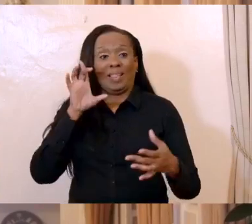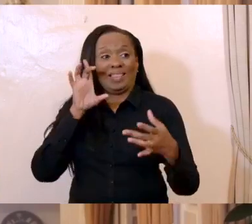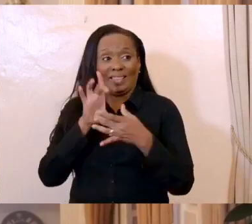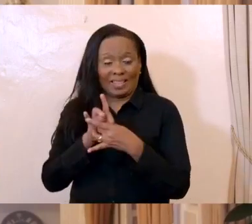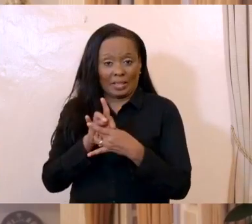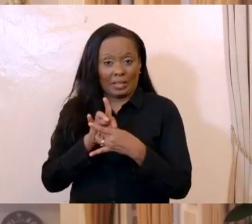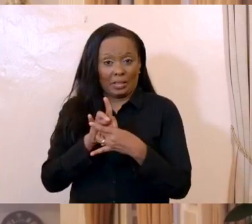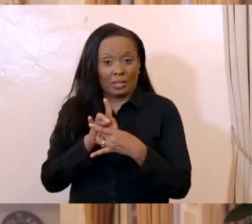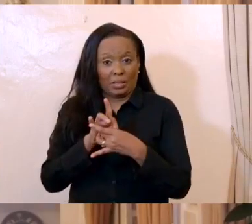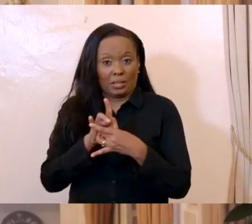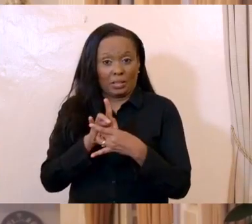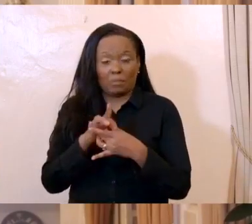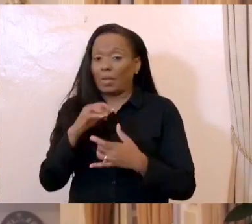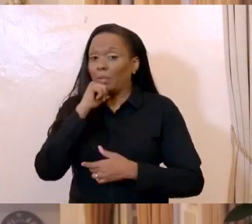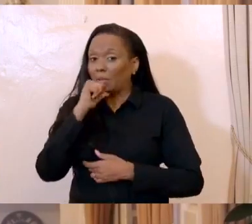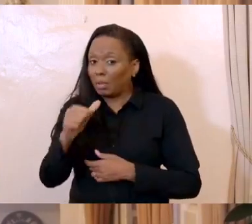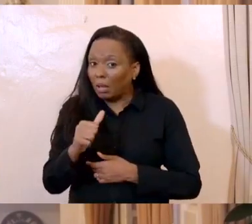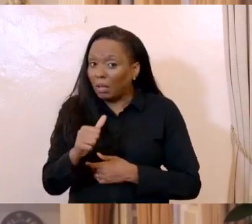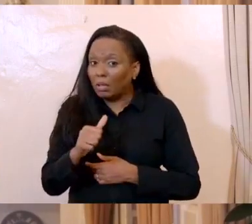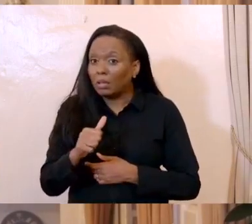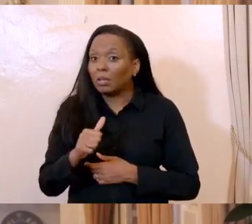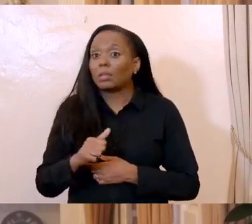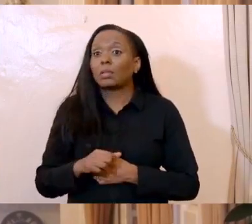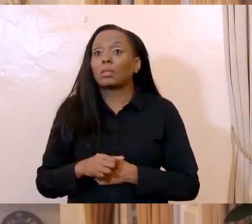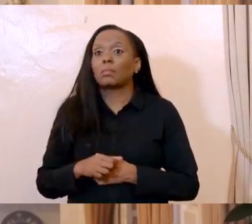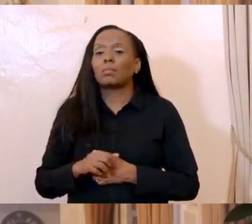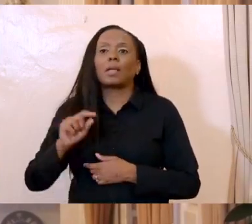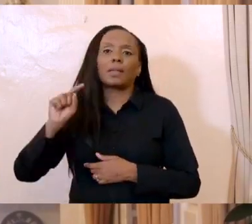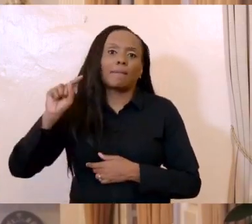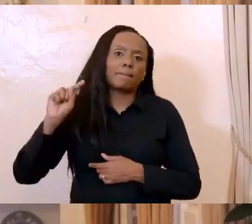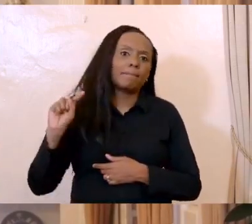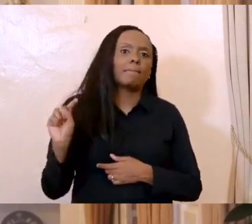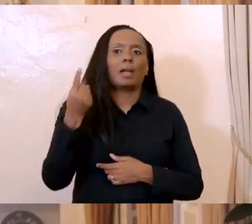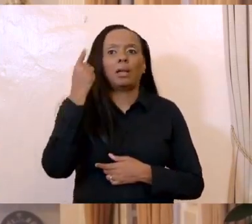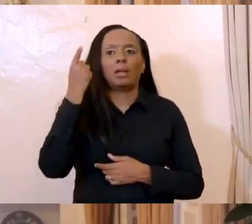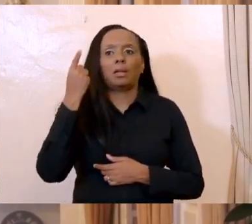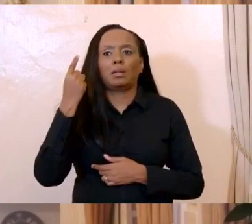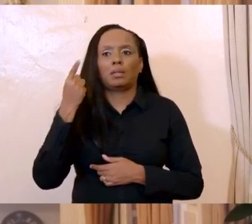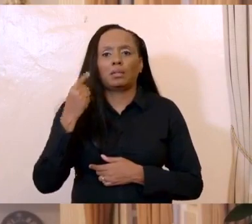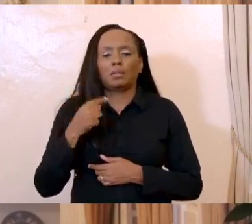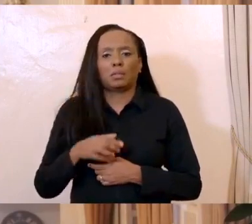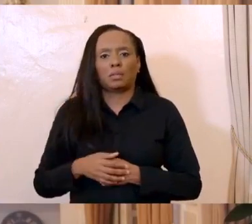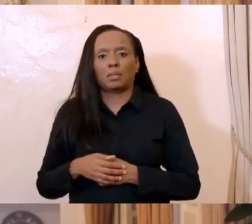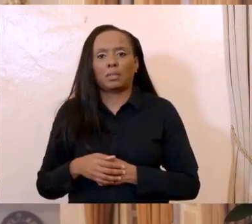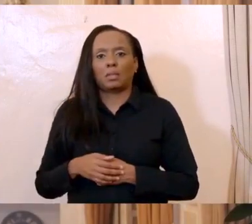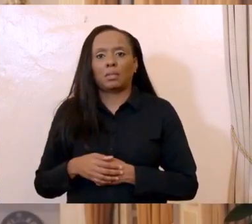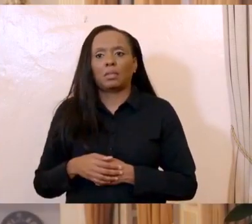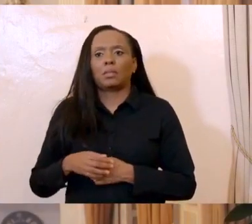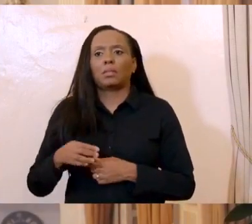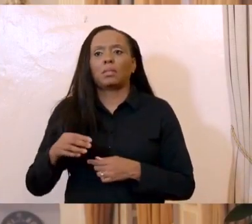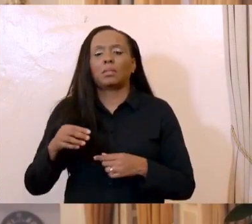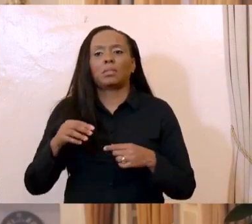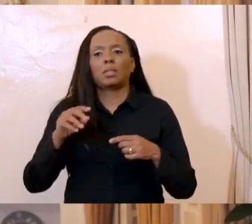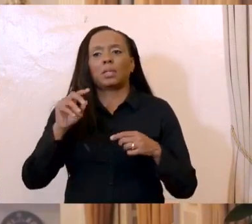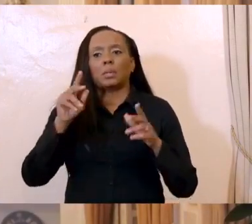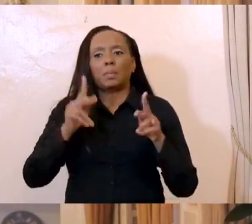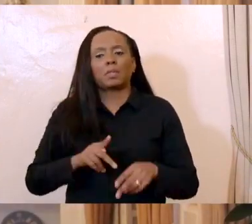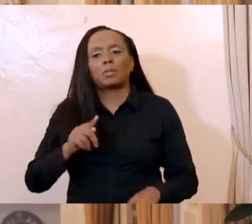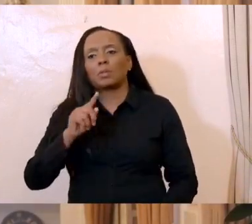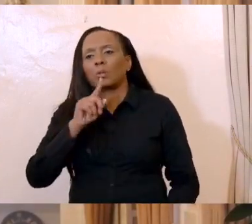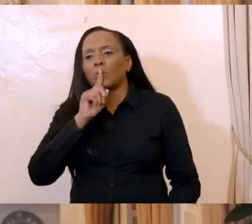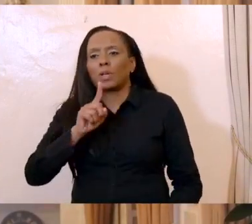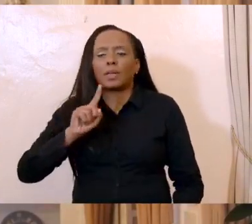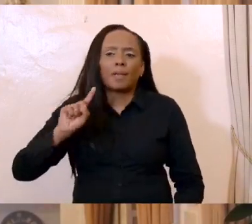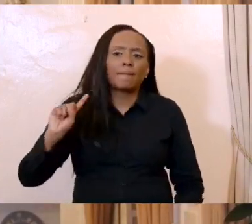is where it started from the index case, which is the person who would have started this